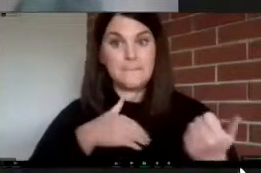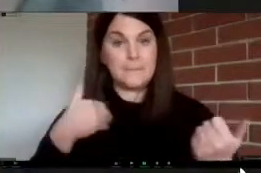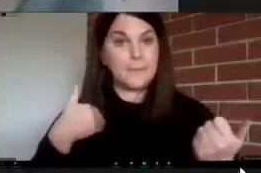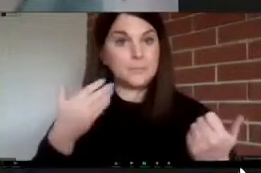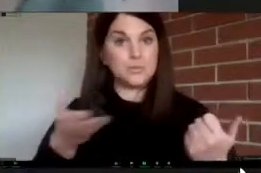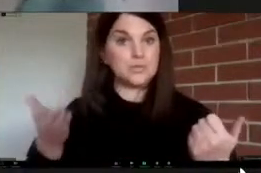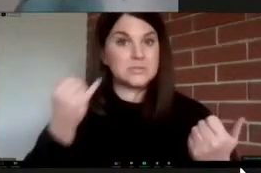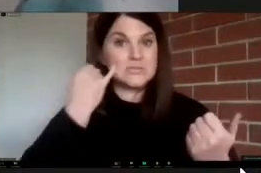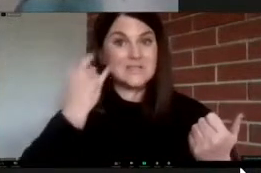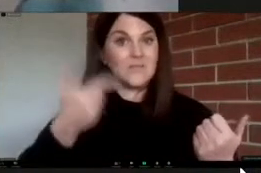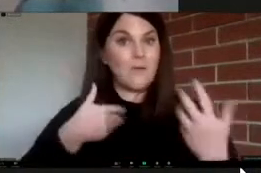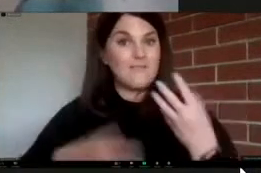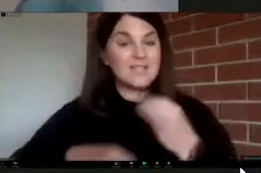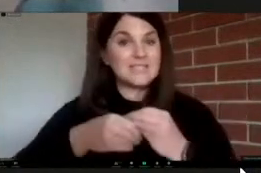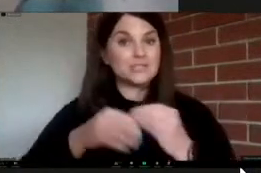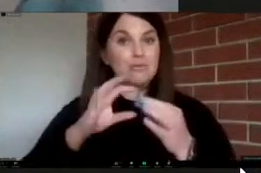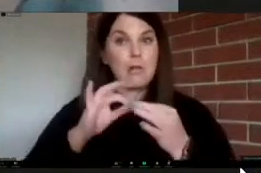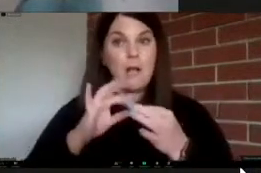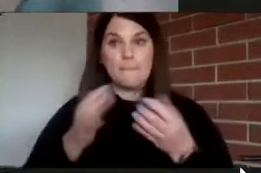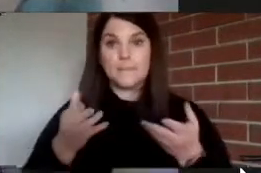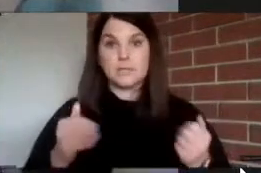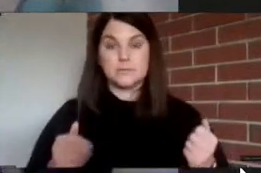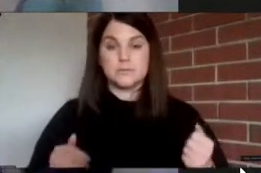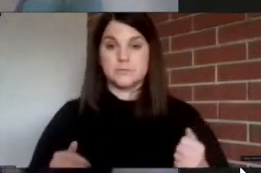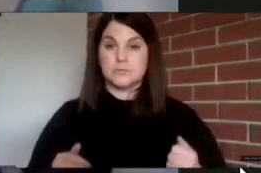have additional comments to make.